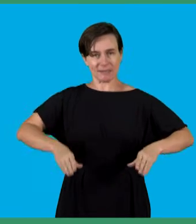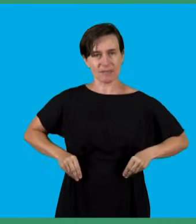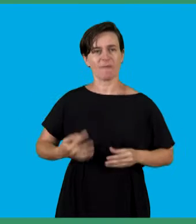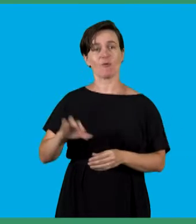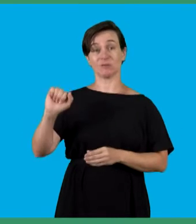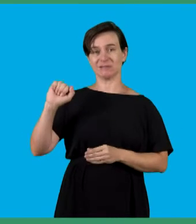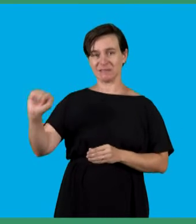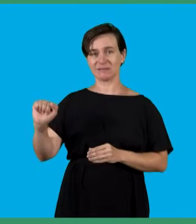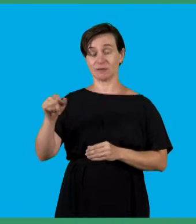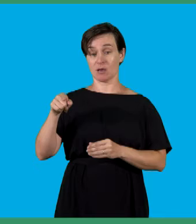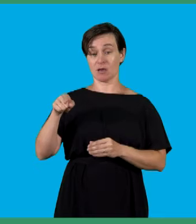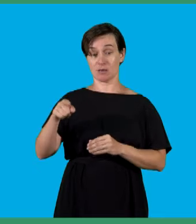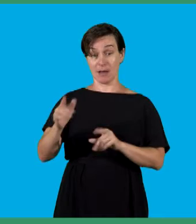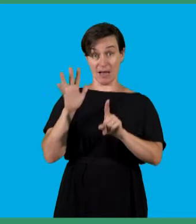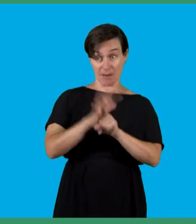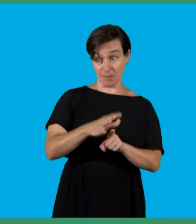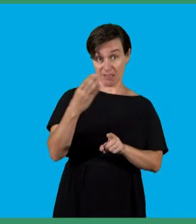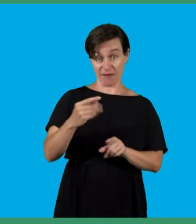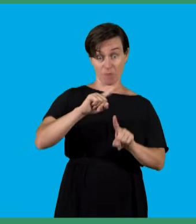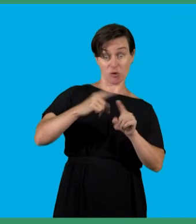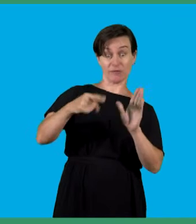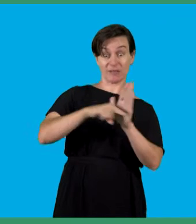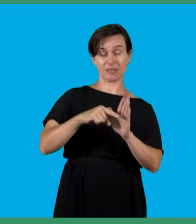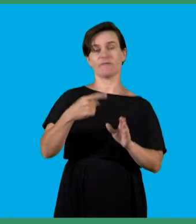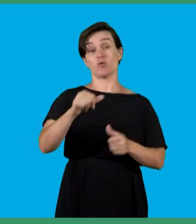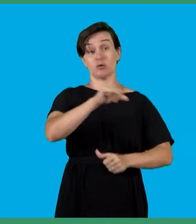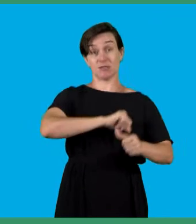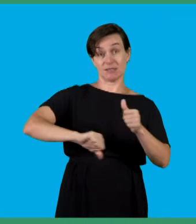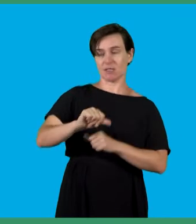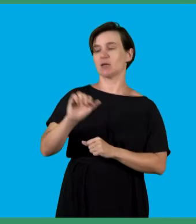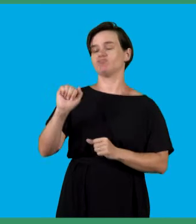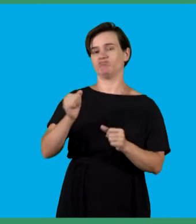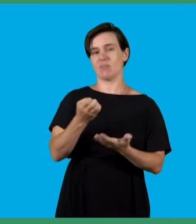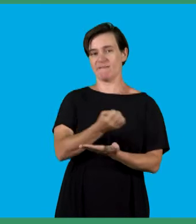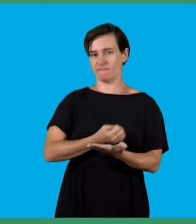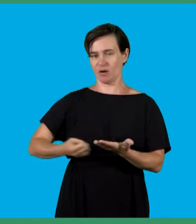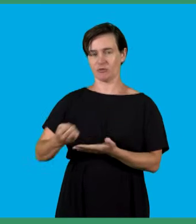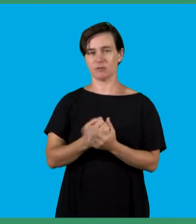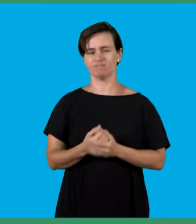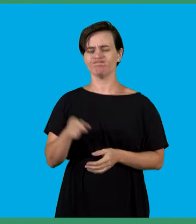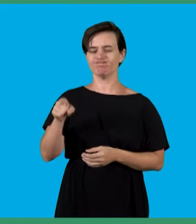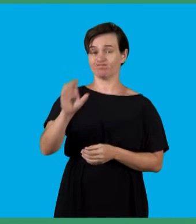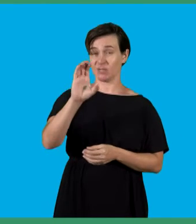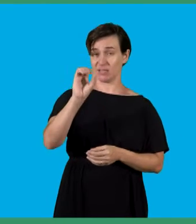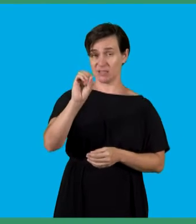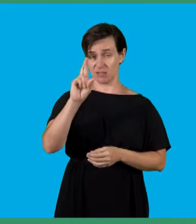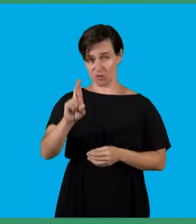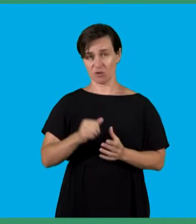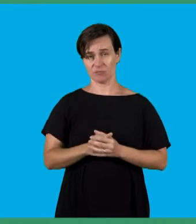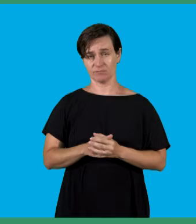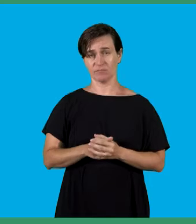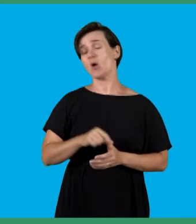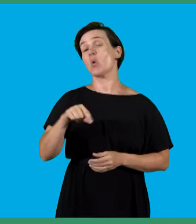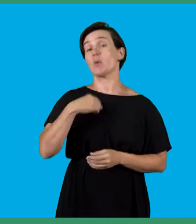their impact on society and the environment. Now, when we talk of corporate social responsibility, we